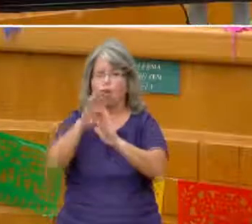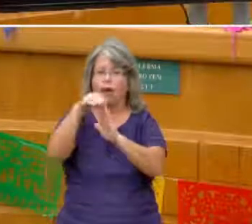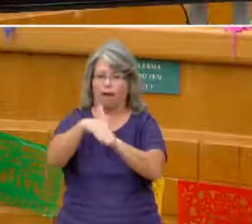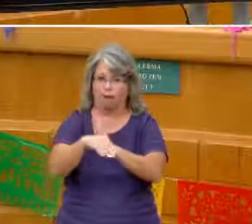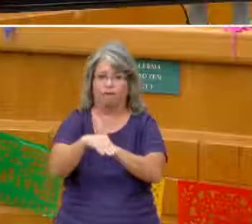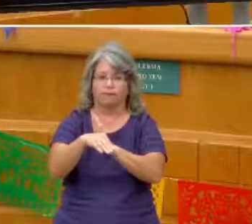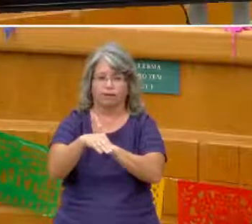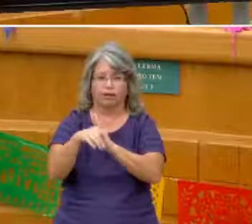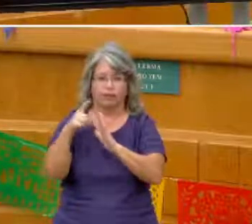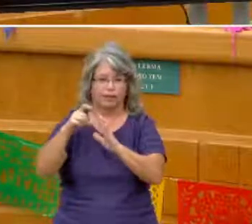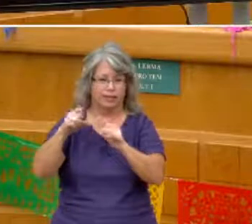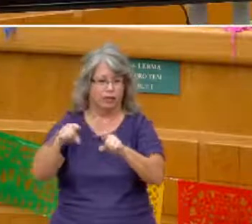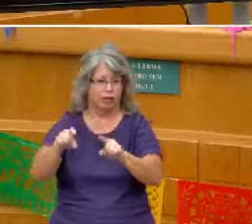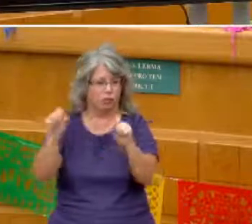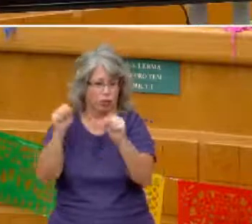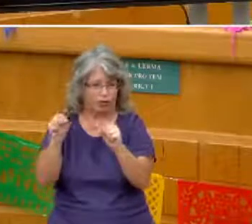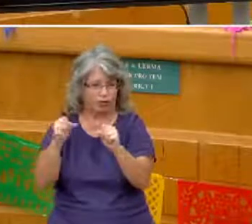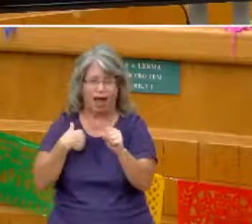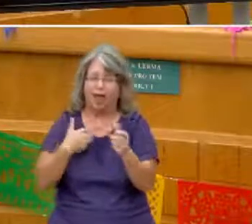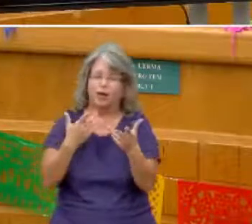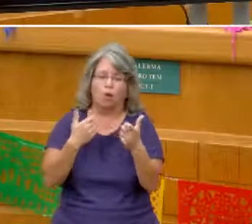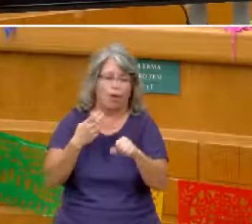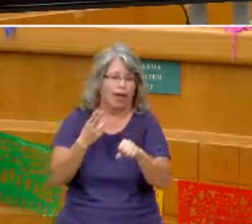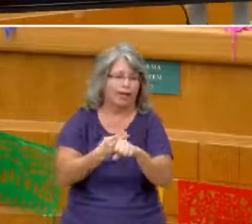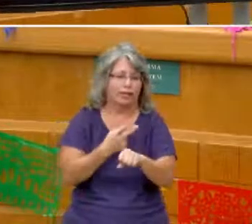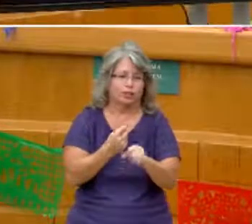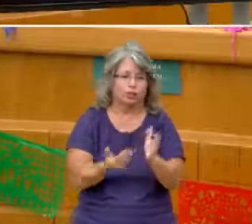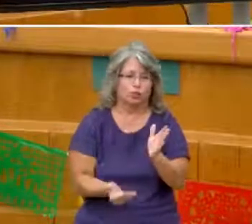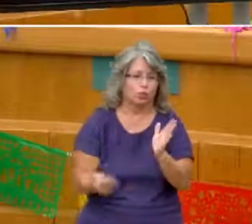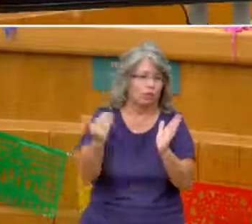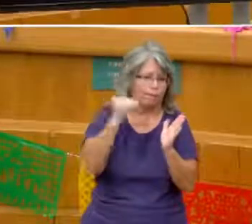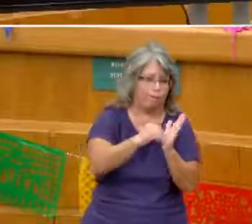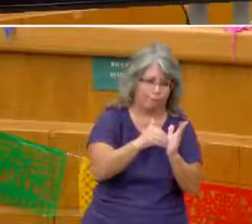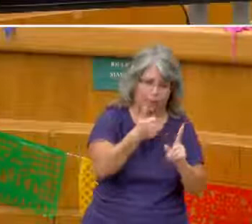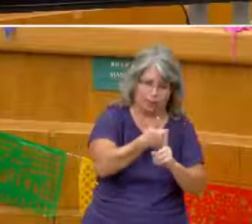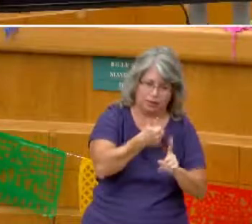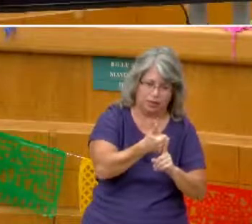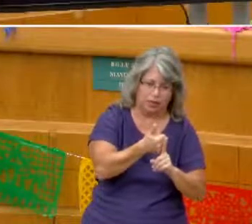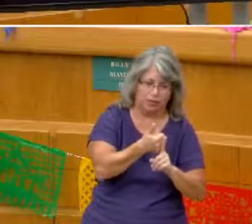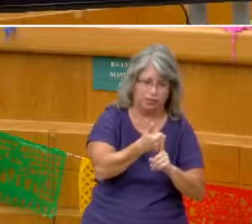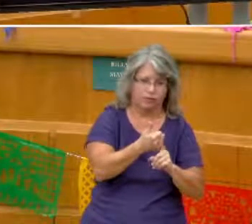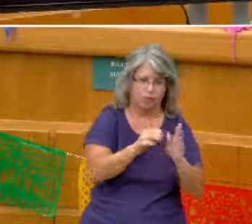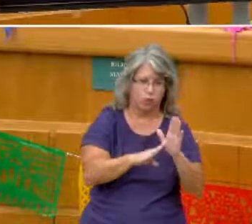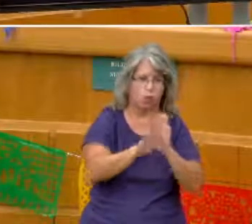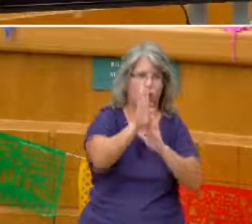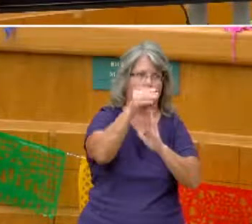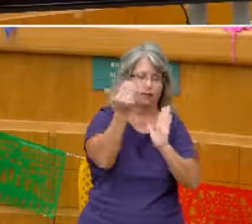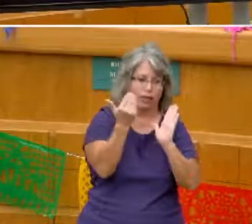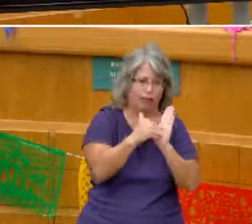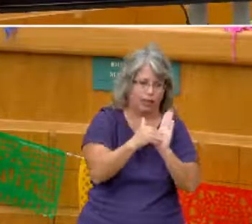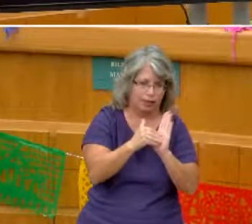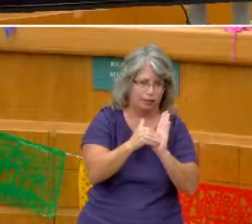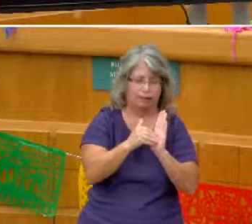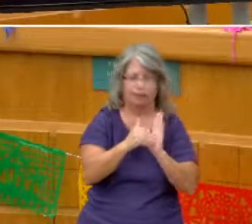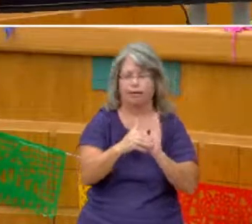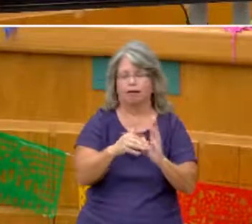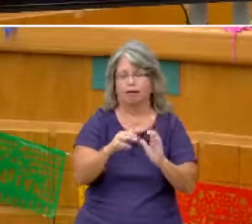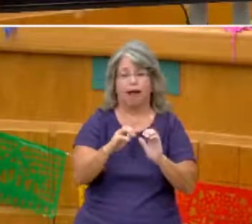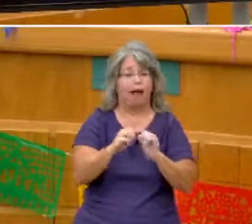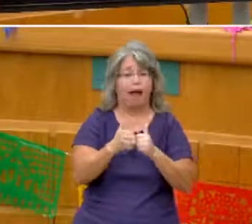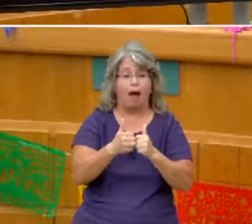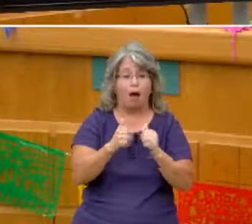repeat or even rhyme. And the way to do that is for people to get vaccinated and stay safe with good health